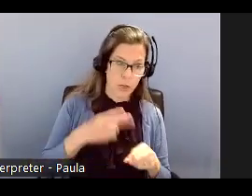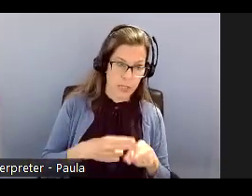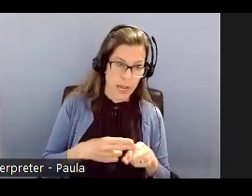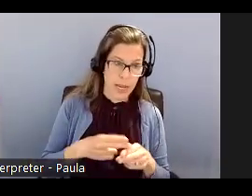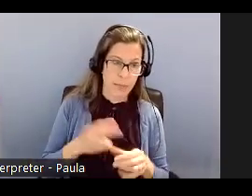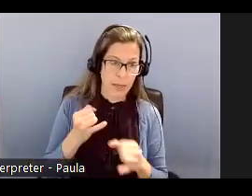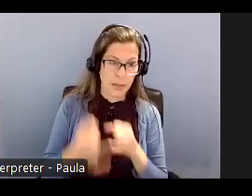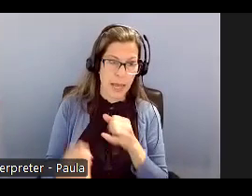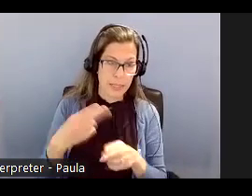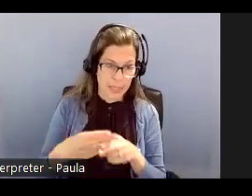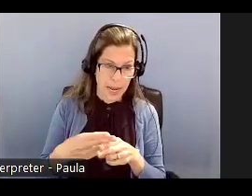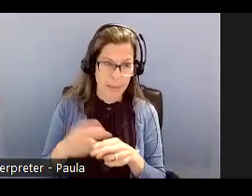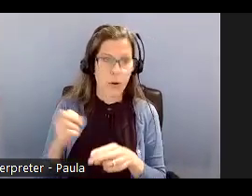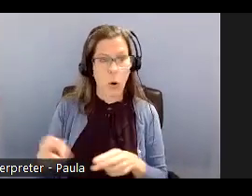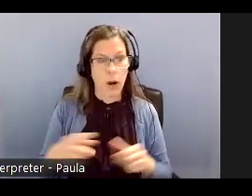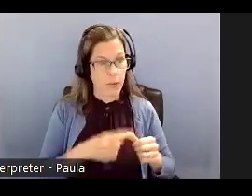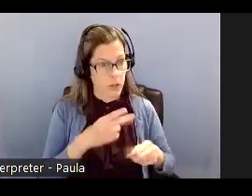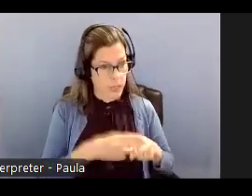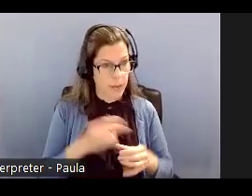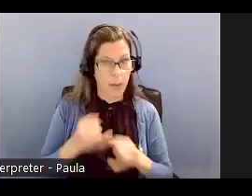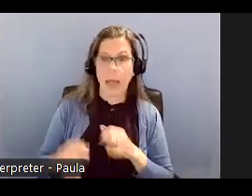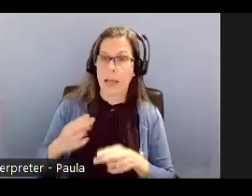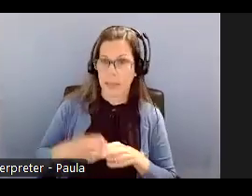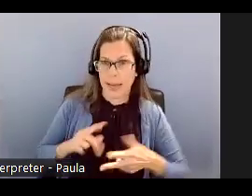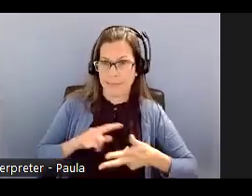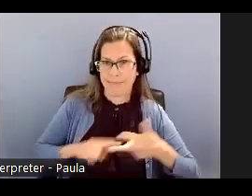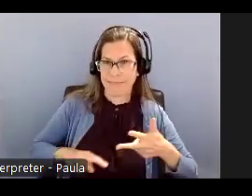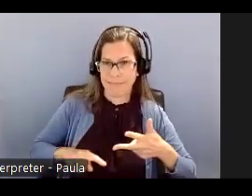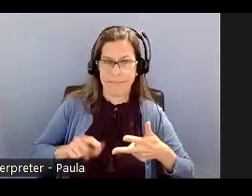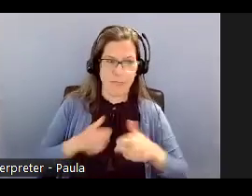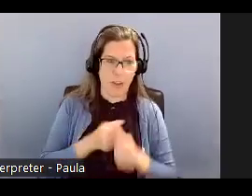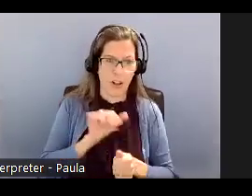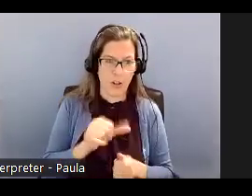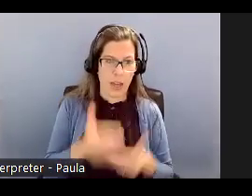name, or first name, last name.